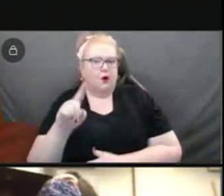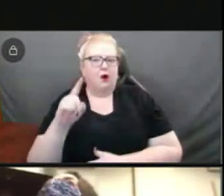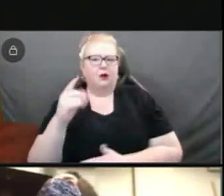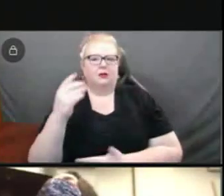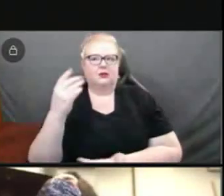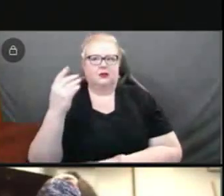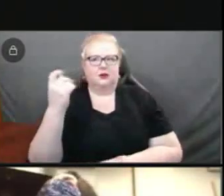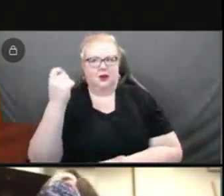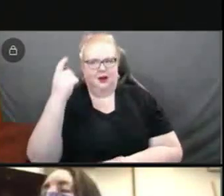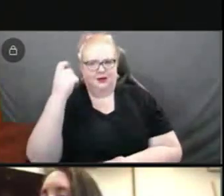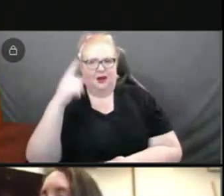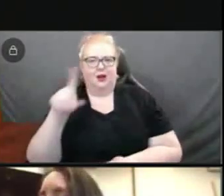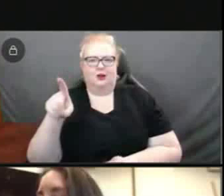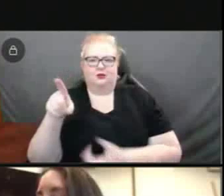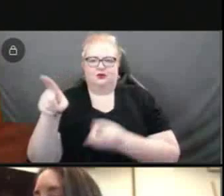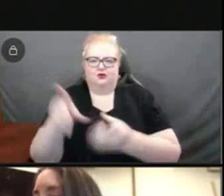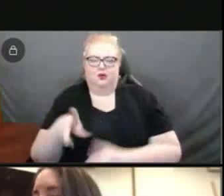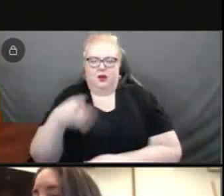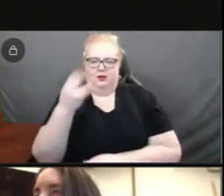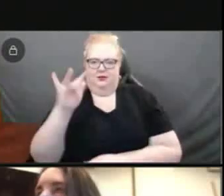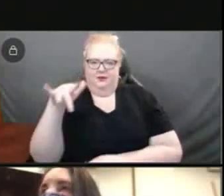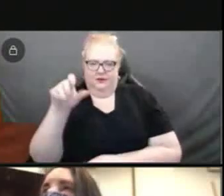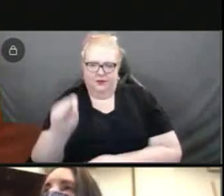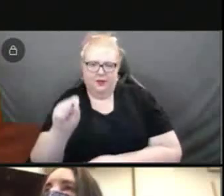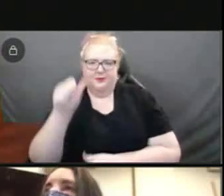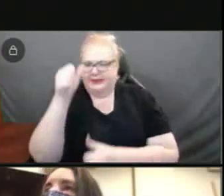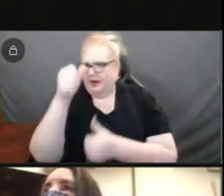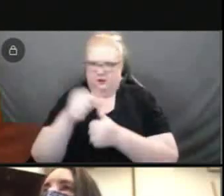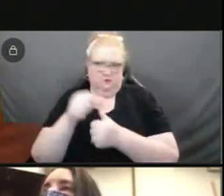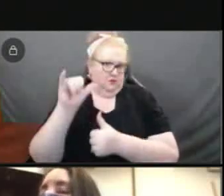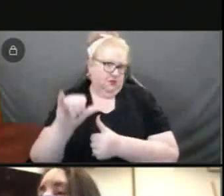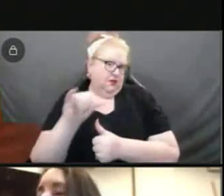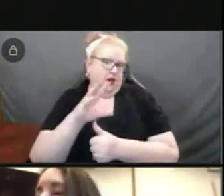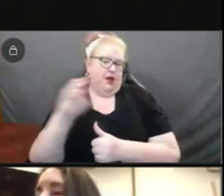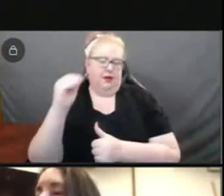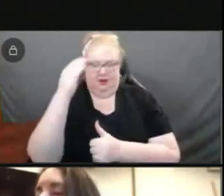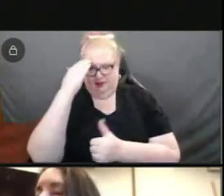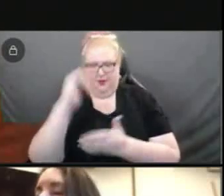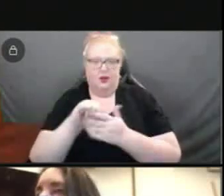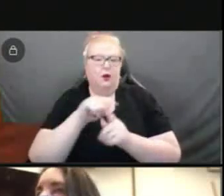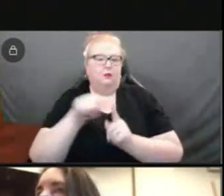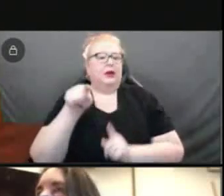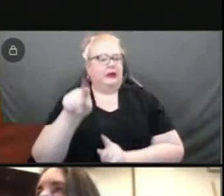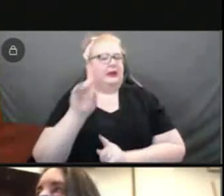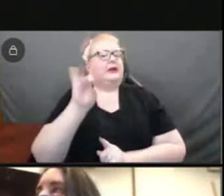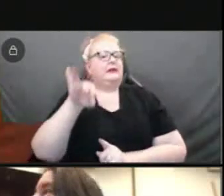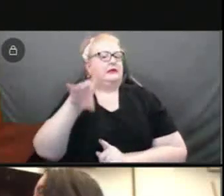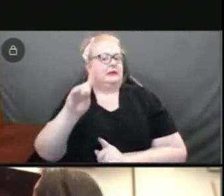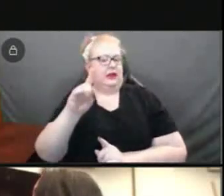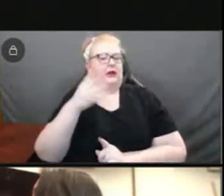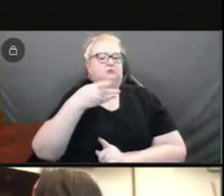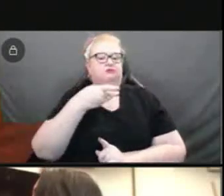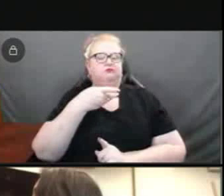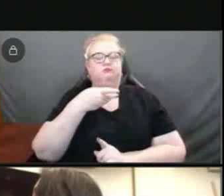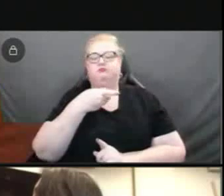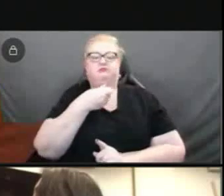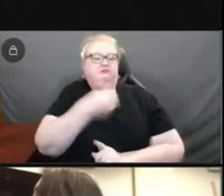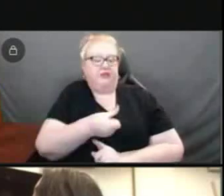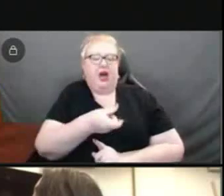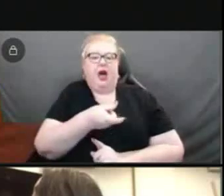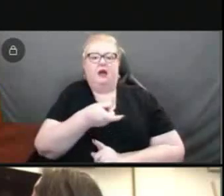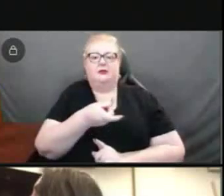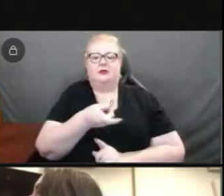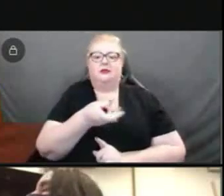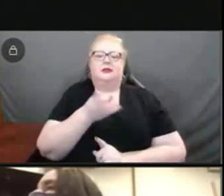Director Phillips. I was not aware of that. I don't recall that, but he has acknowledged that he did not state the employee. Do you mind stating